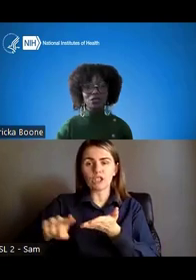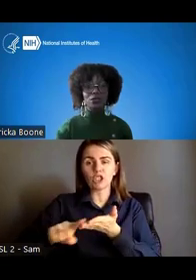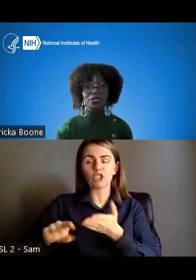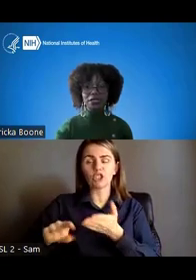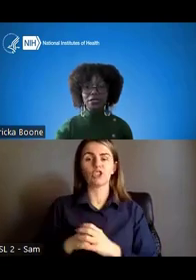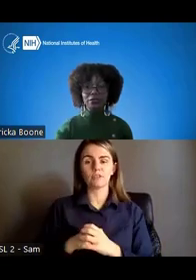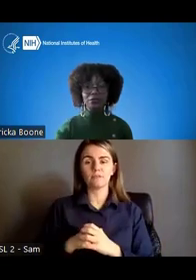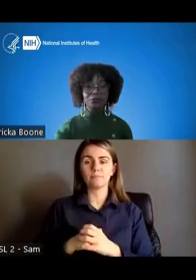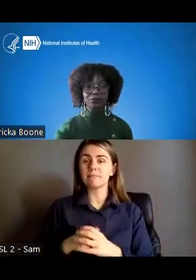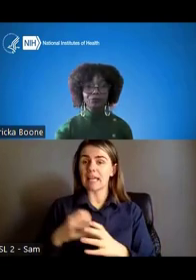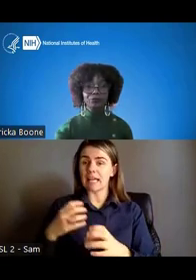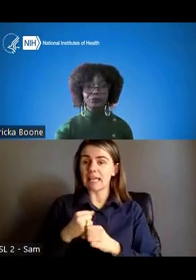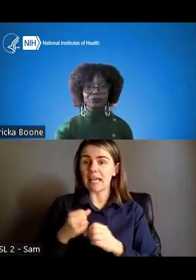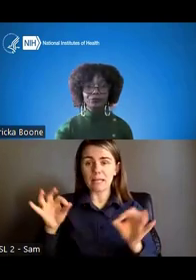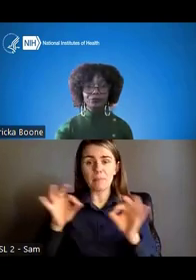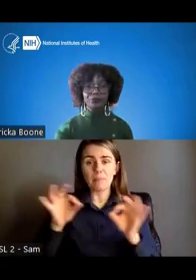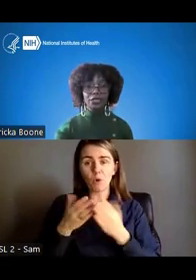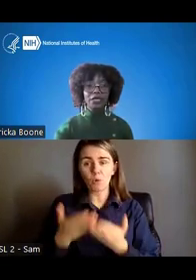important resources.